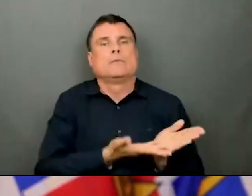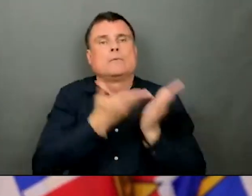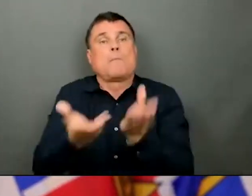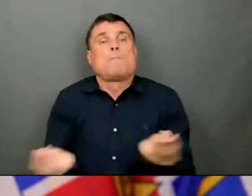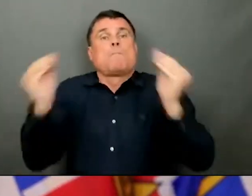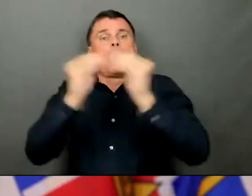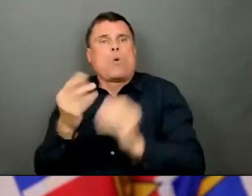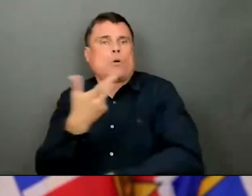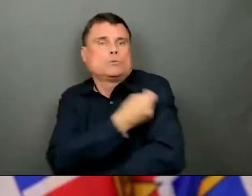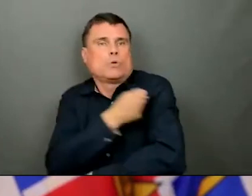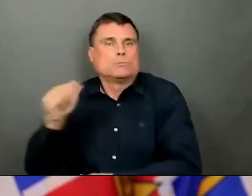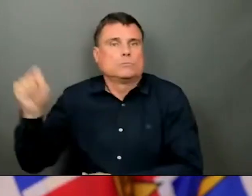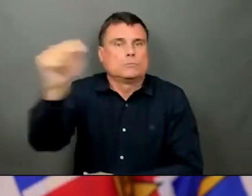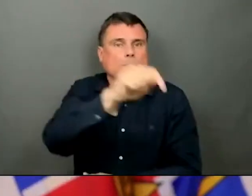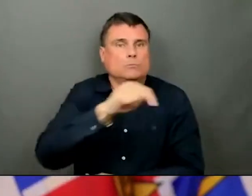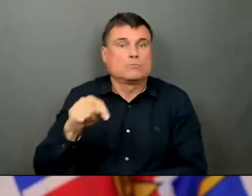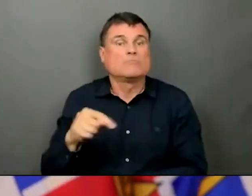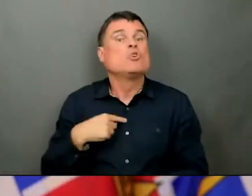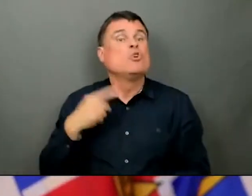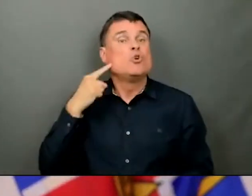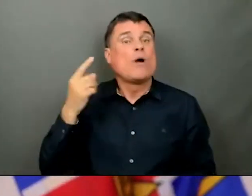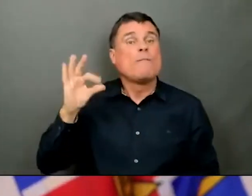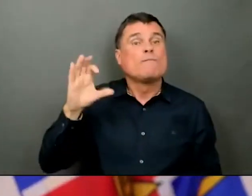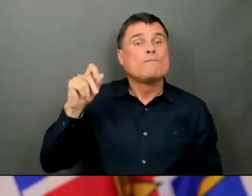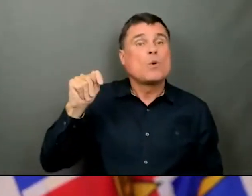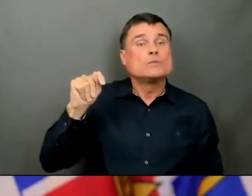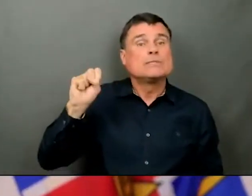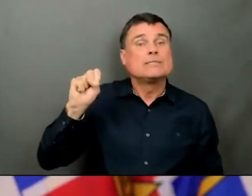who are reluctant. Fort St. John,